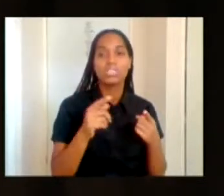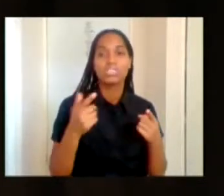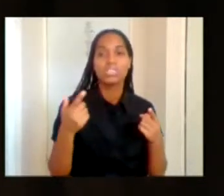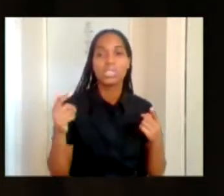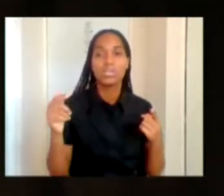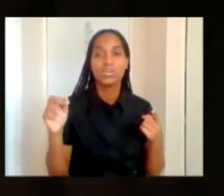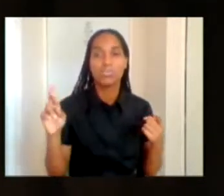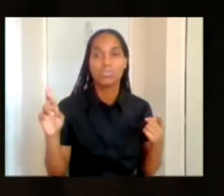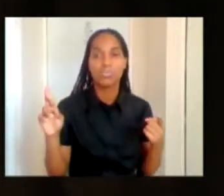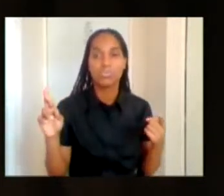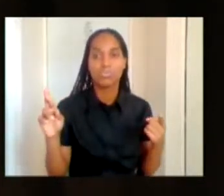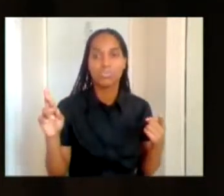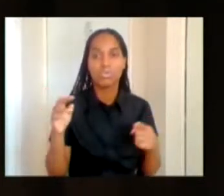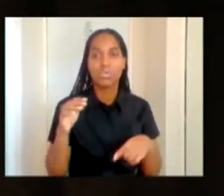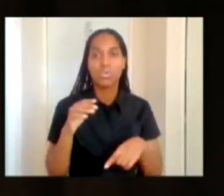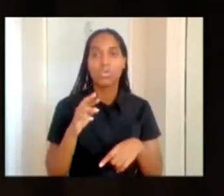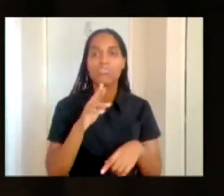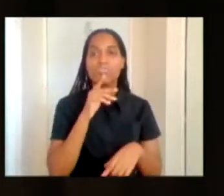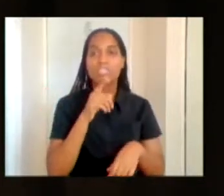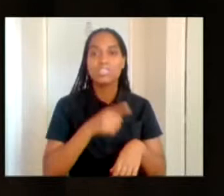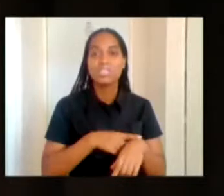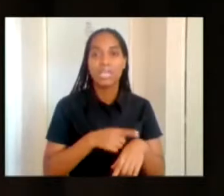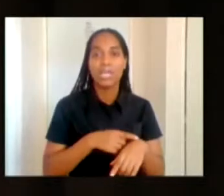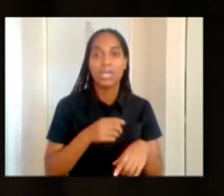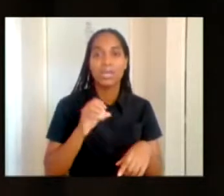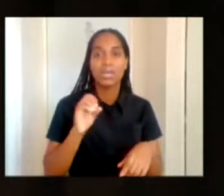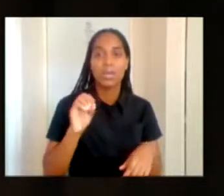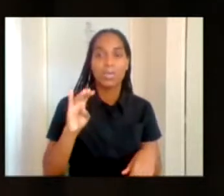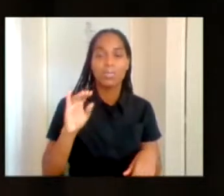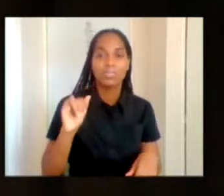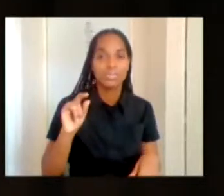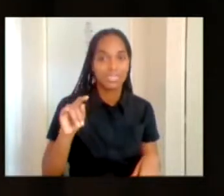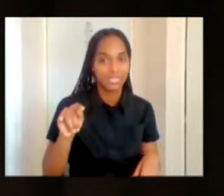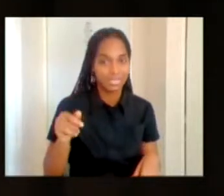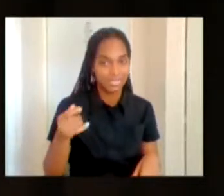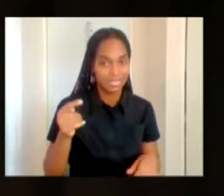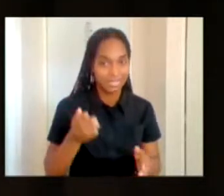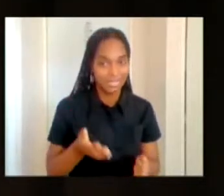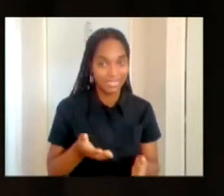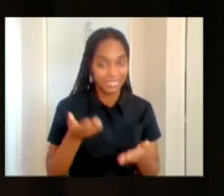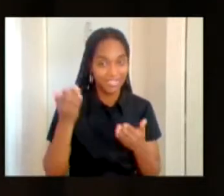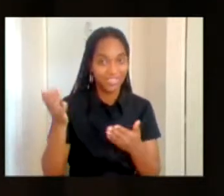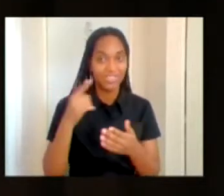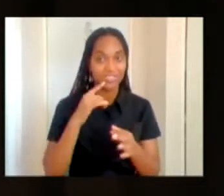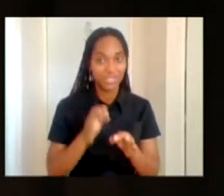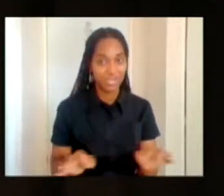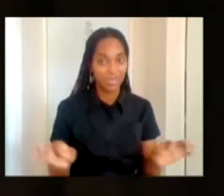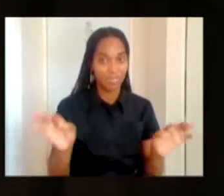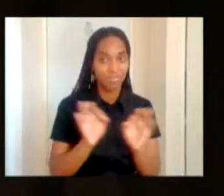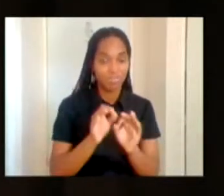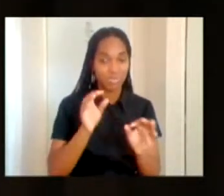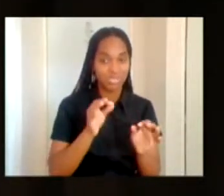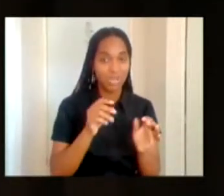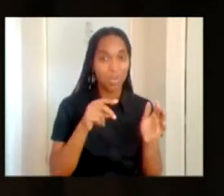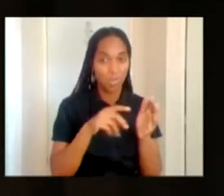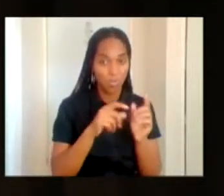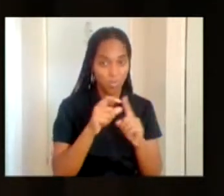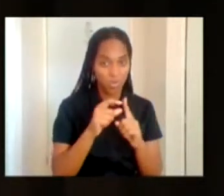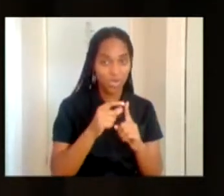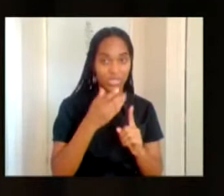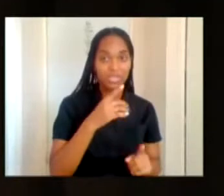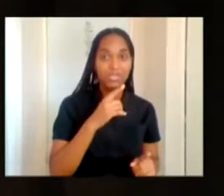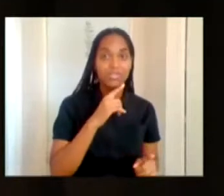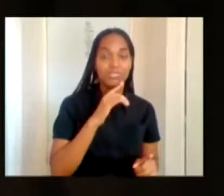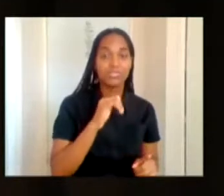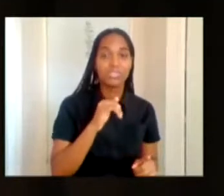called real-time object delivery over unidirectional transport. So there is an important keyword here that it's a kind of object-based